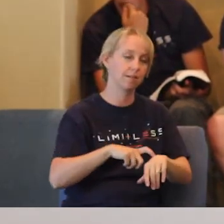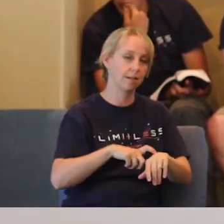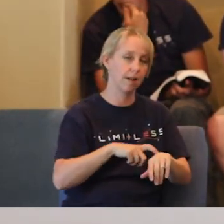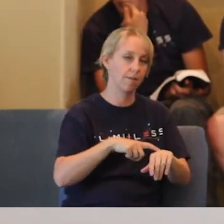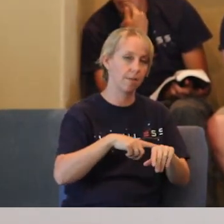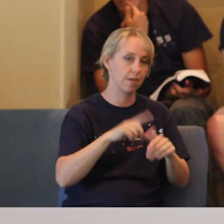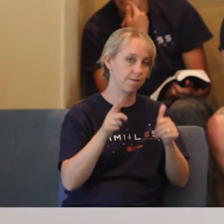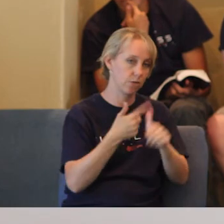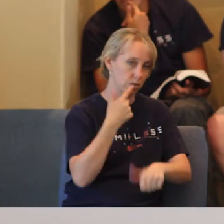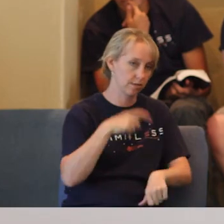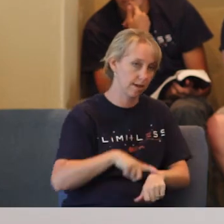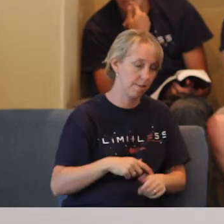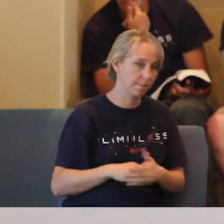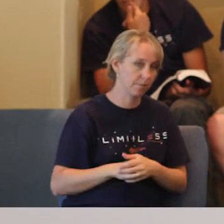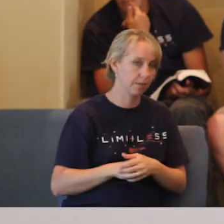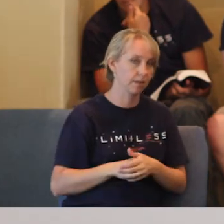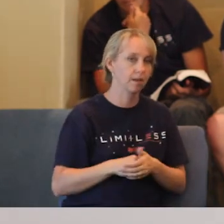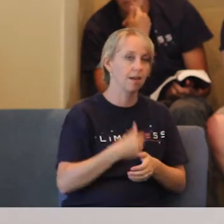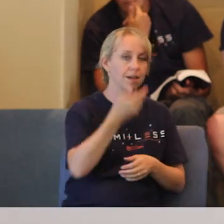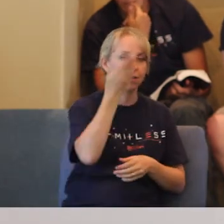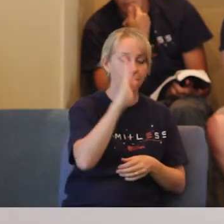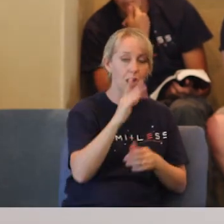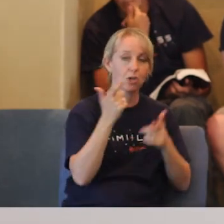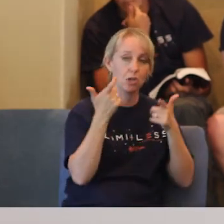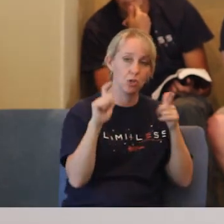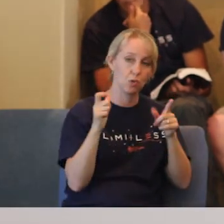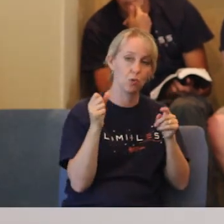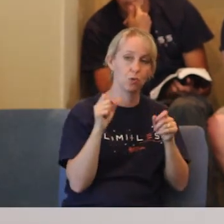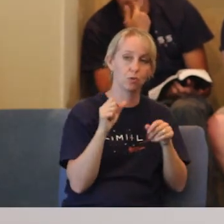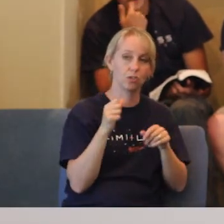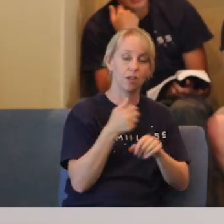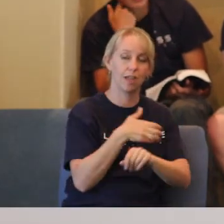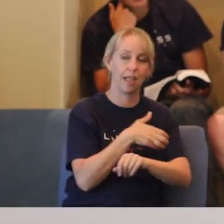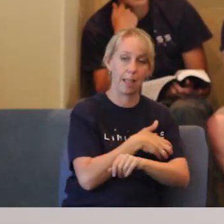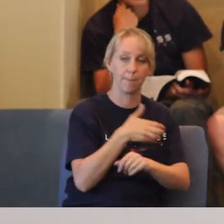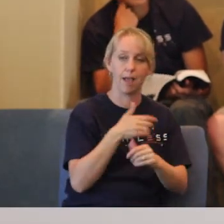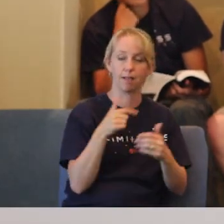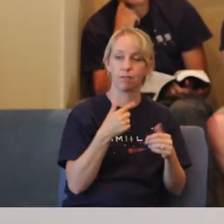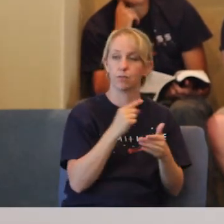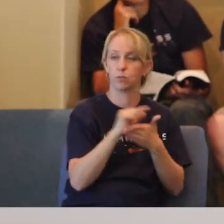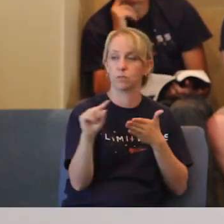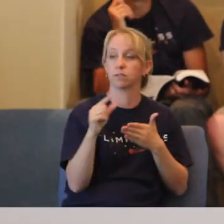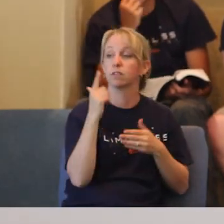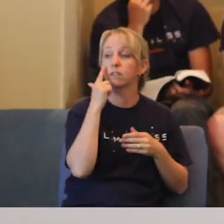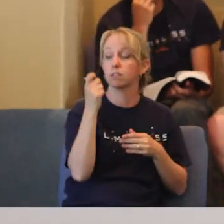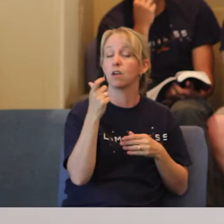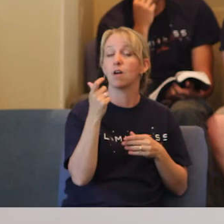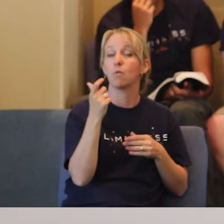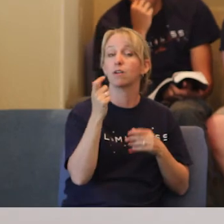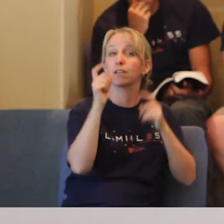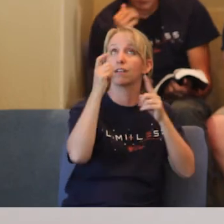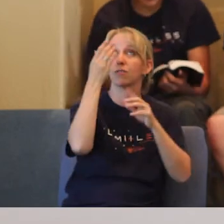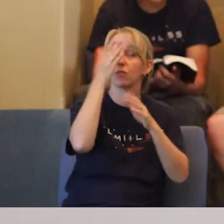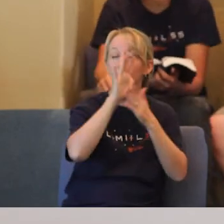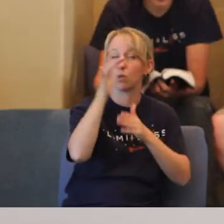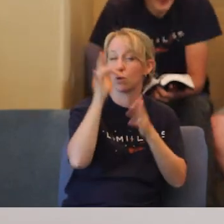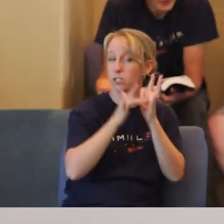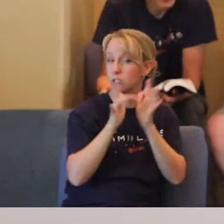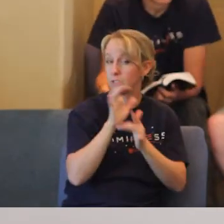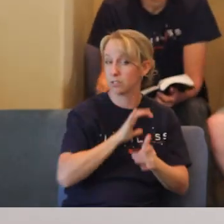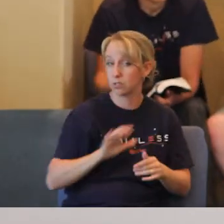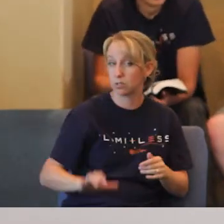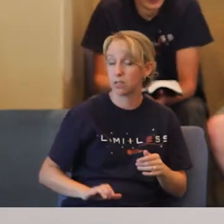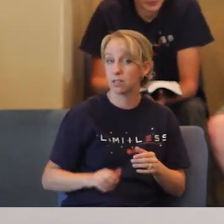and God has made such an impact this week, so I want to thank you, and I just want to give all the glory to Jesus Christ,